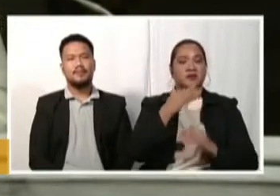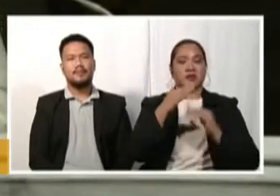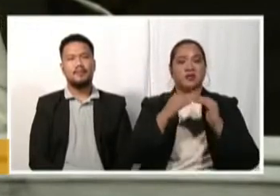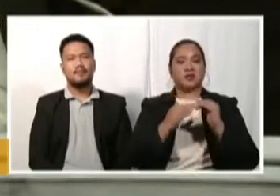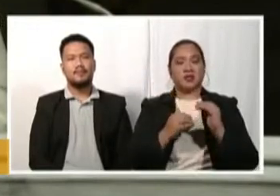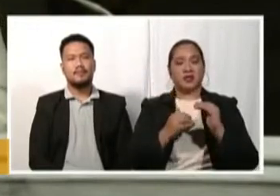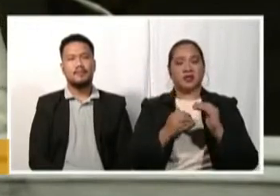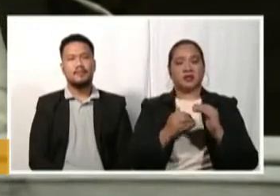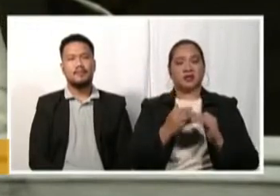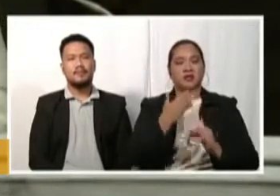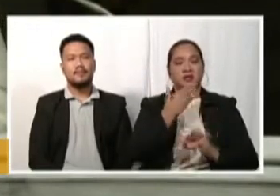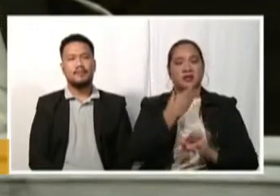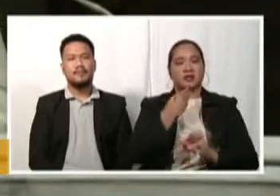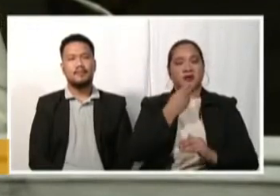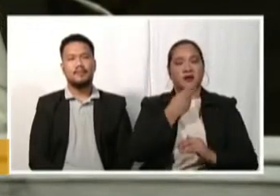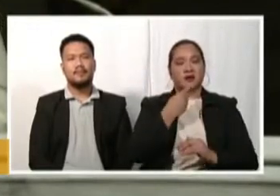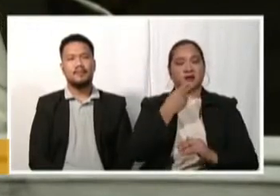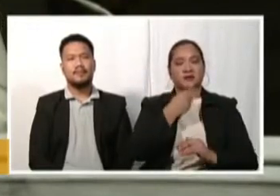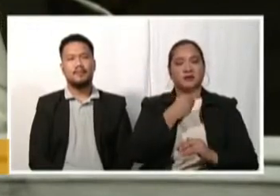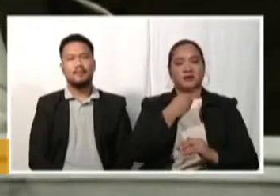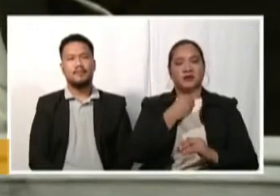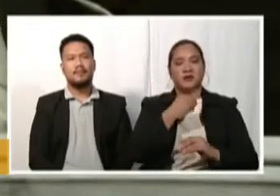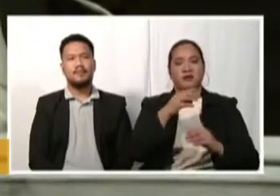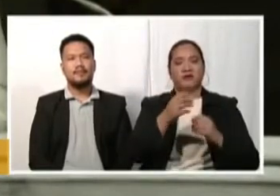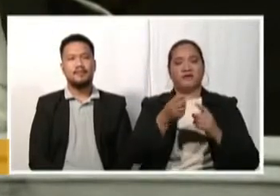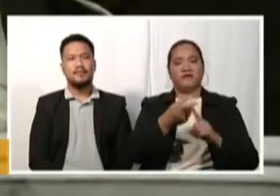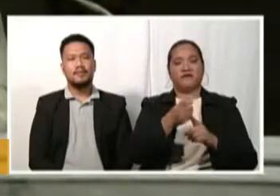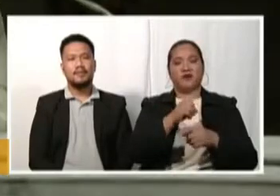syrup or honey from the comb.